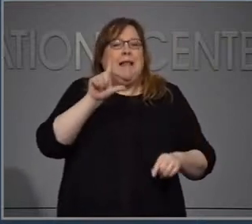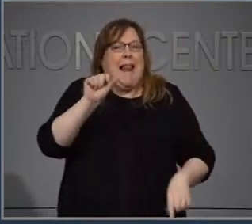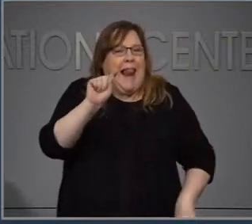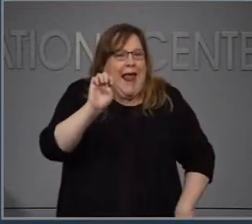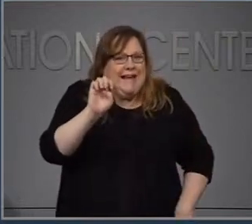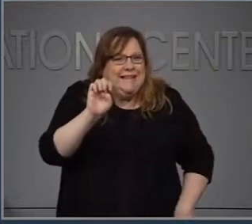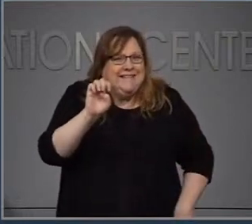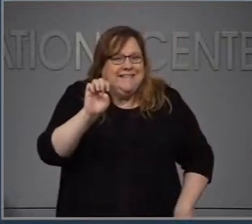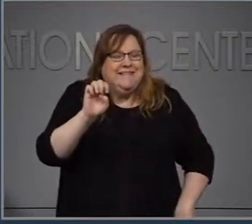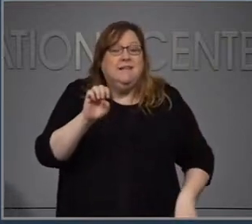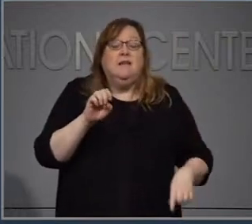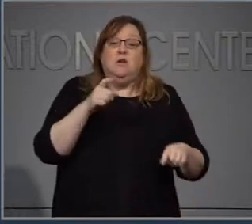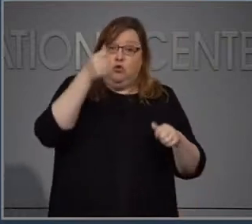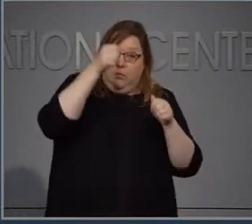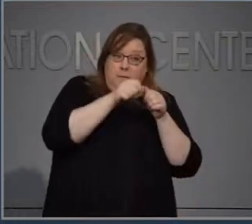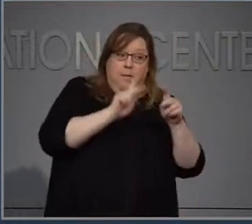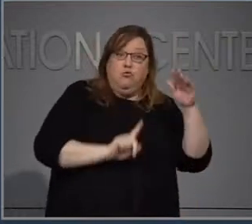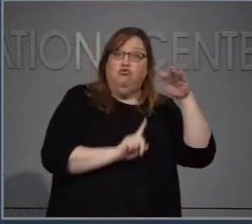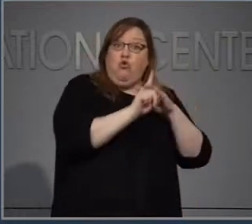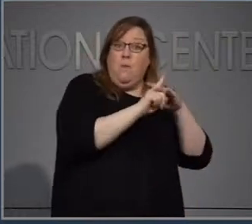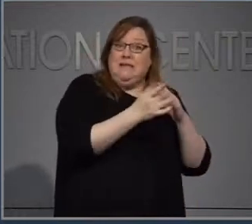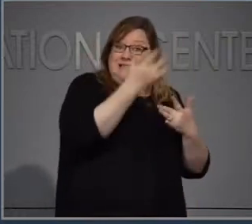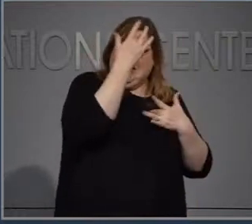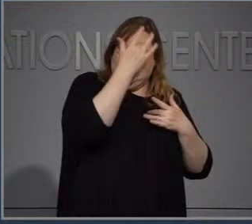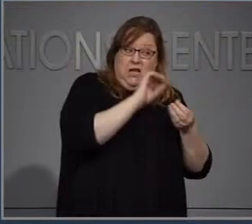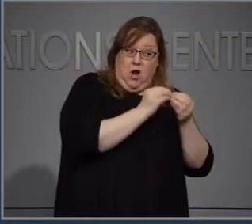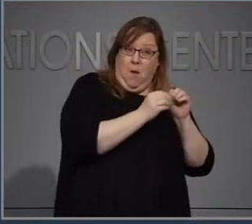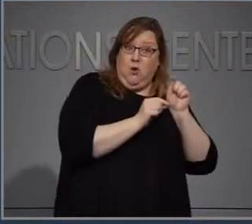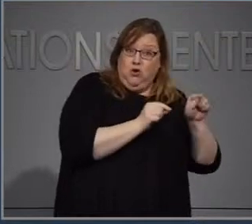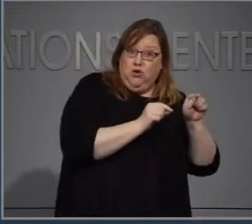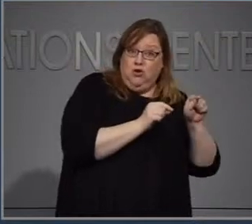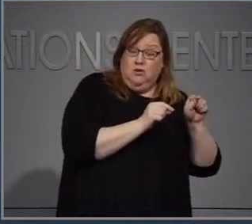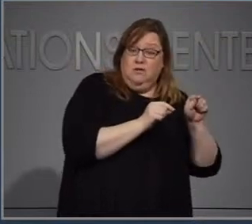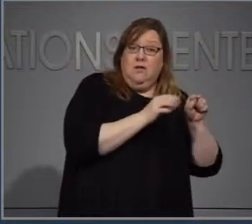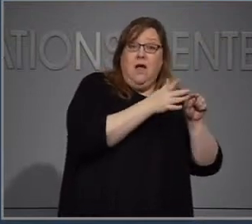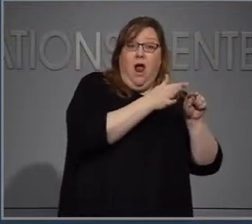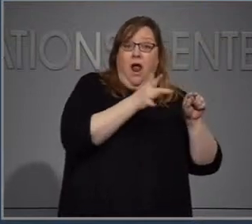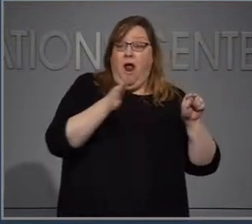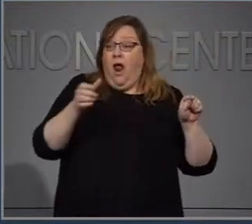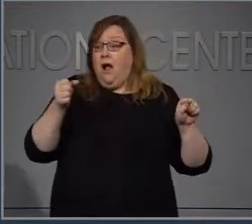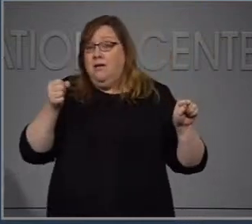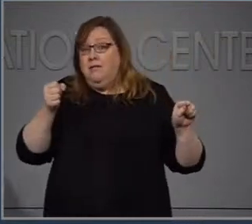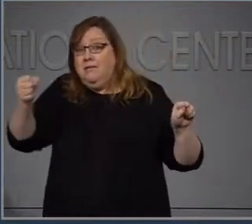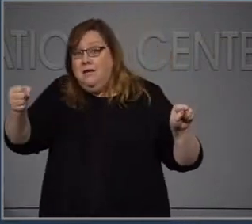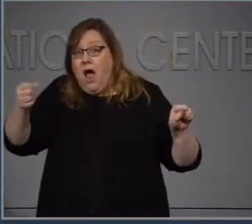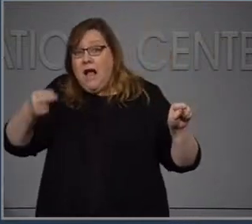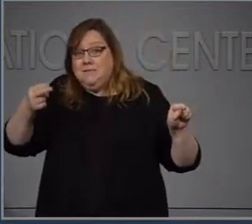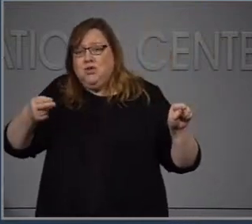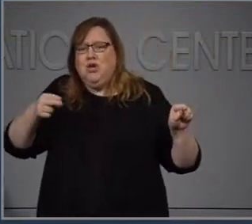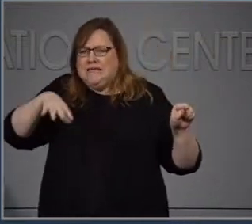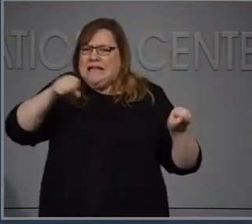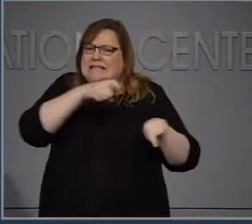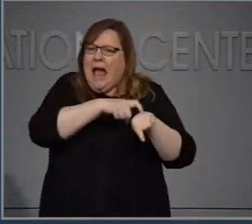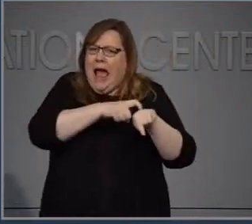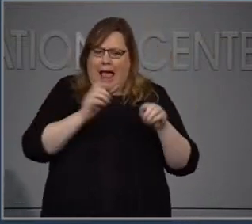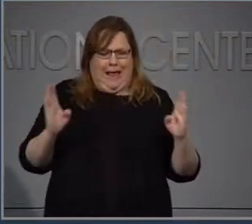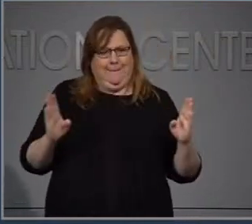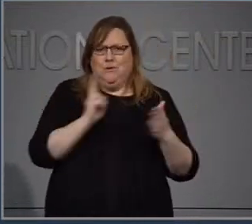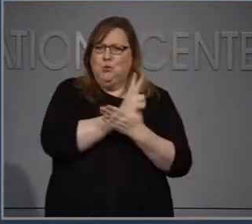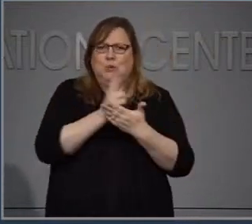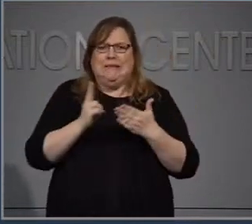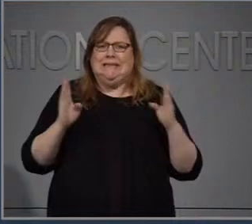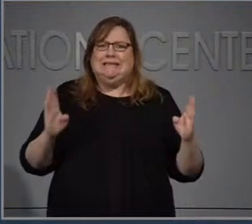impact of viral spread on hospitalizations than it does on those other metrics we were just looking at. With our increase in